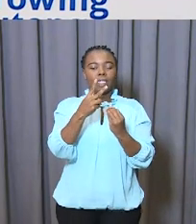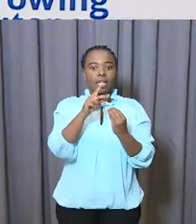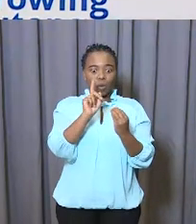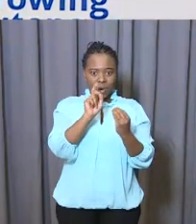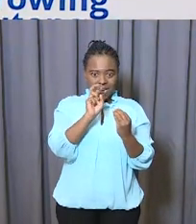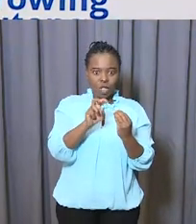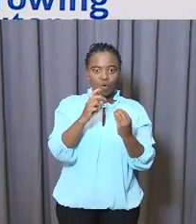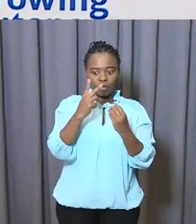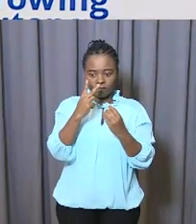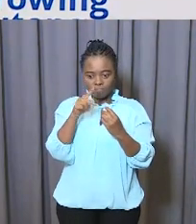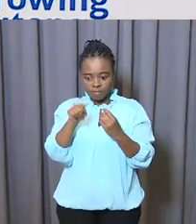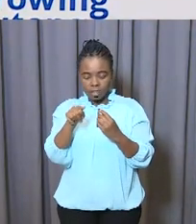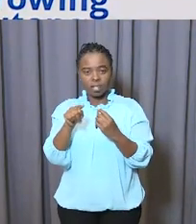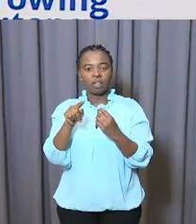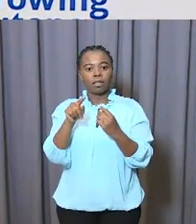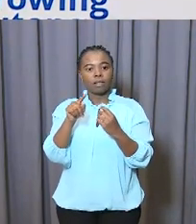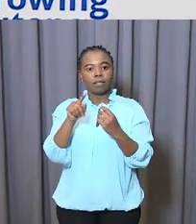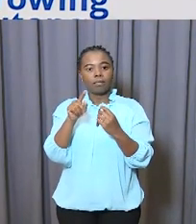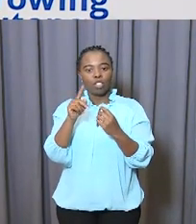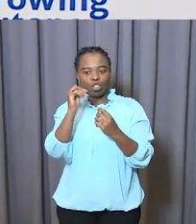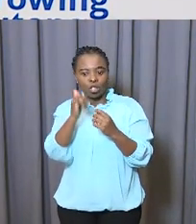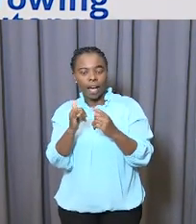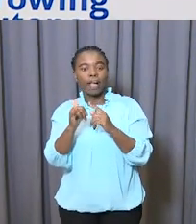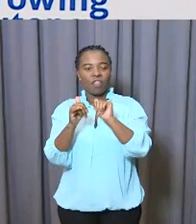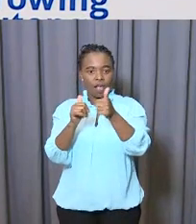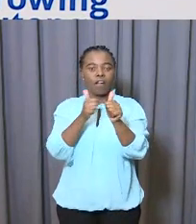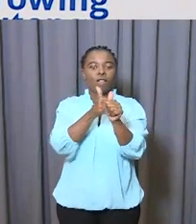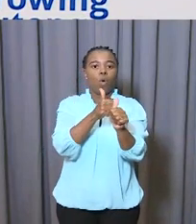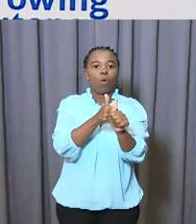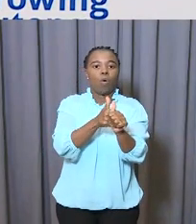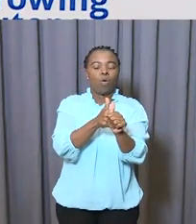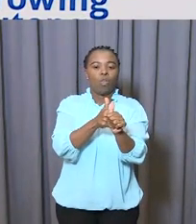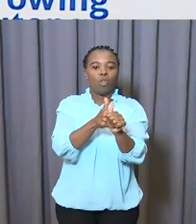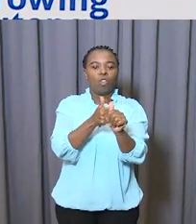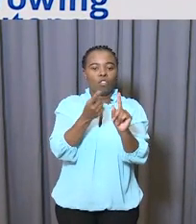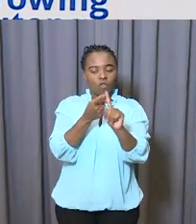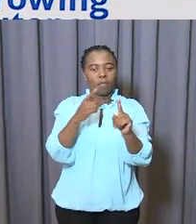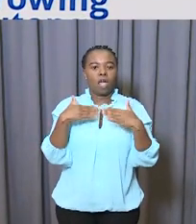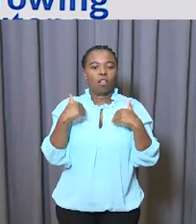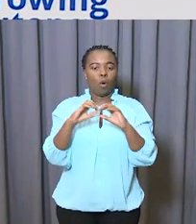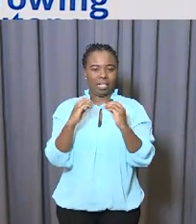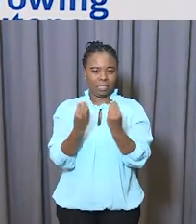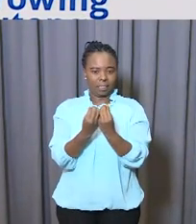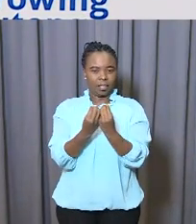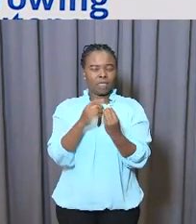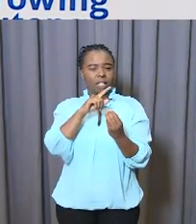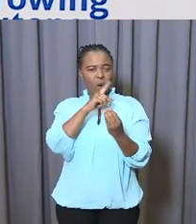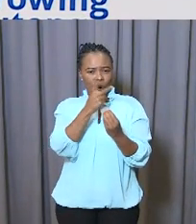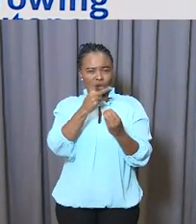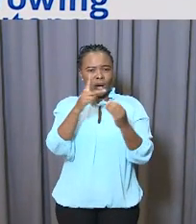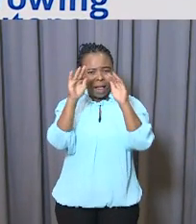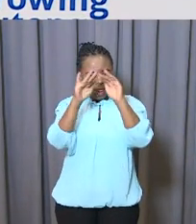anything. And I think we like to also say as the Gauteng government that it will be important that our determination of levels must